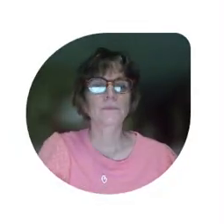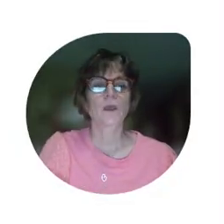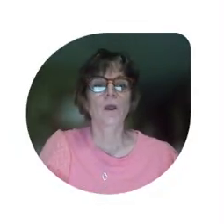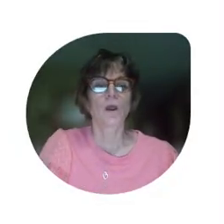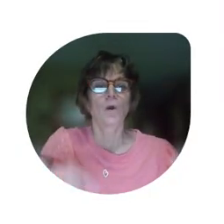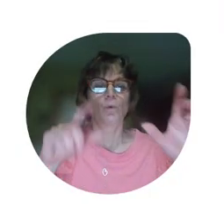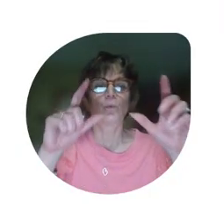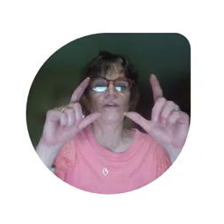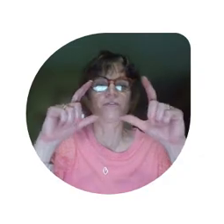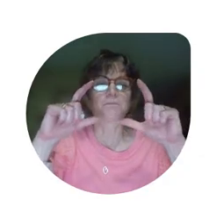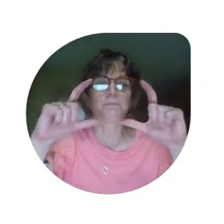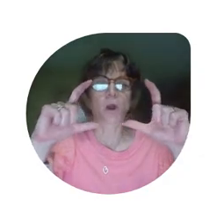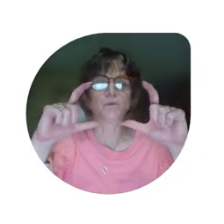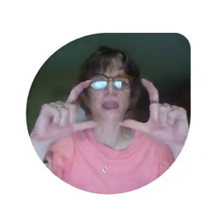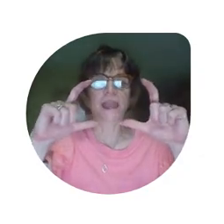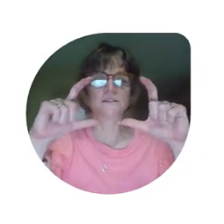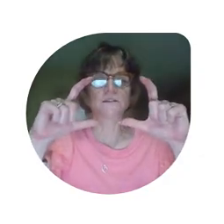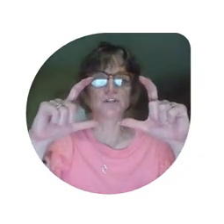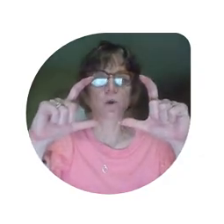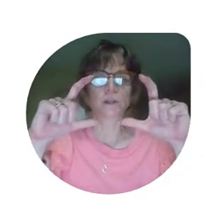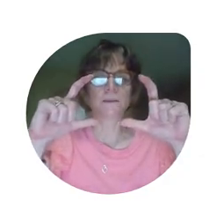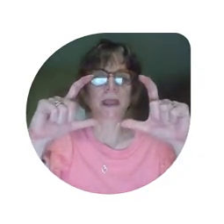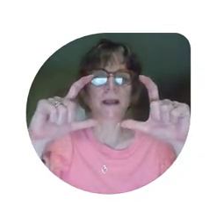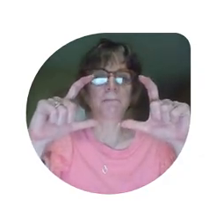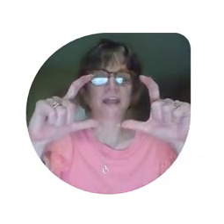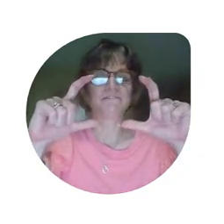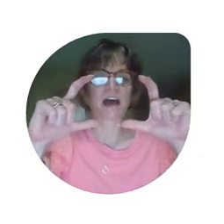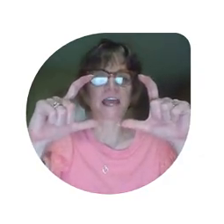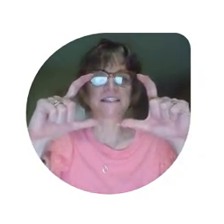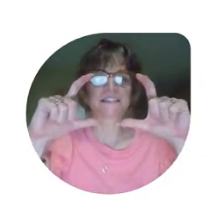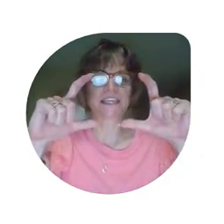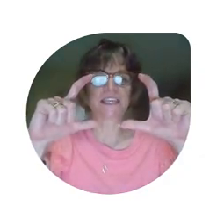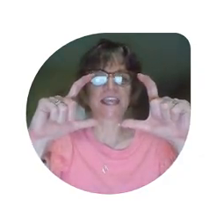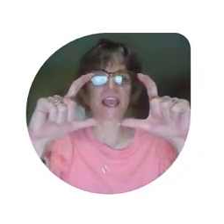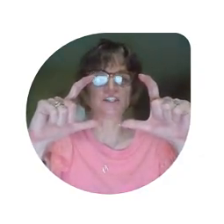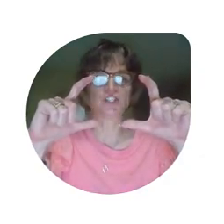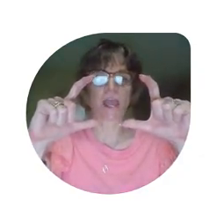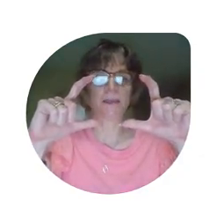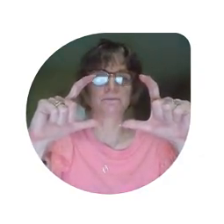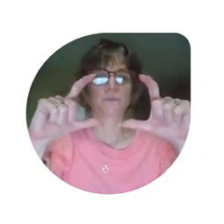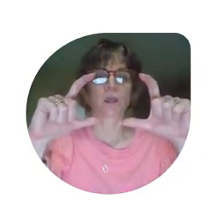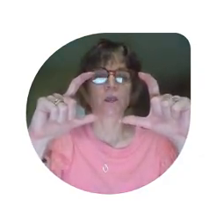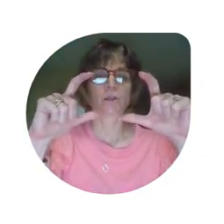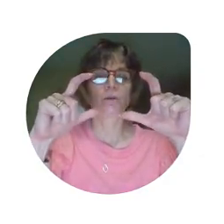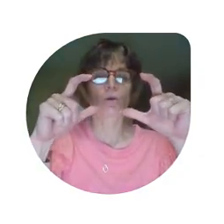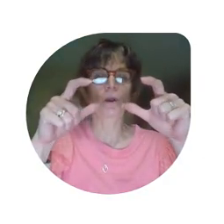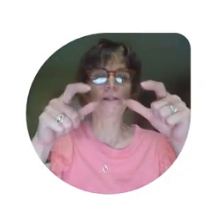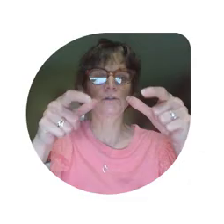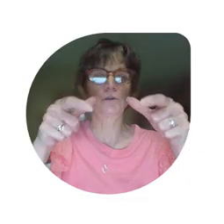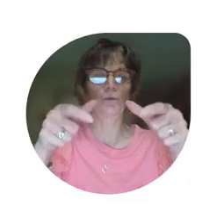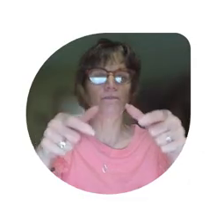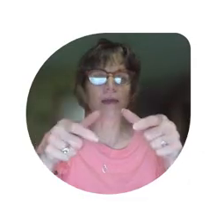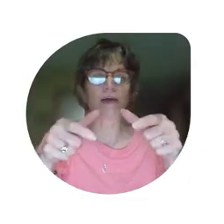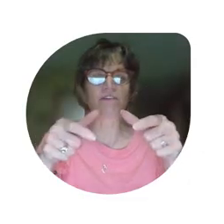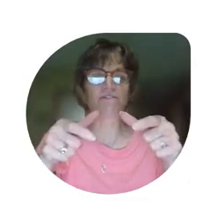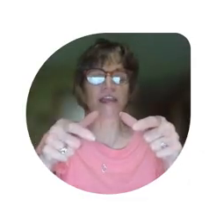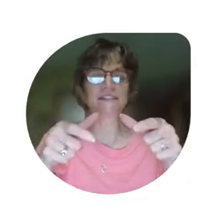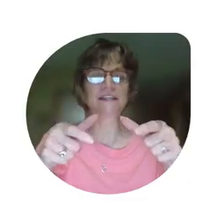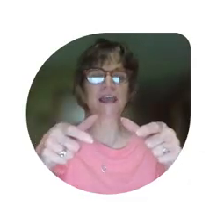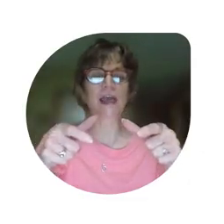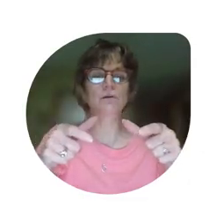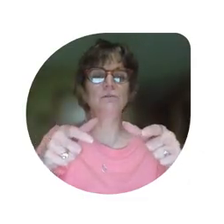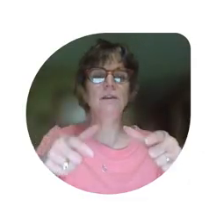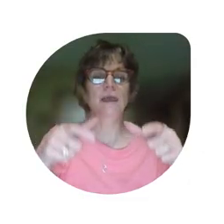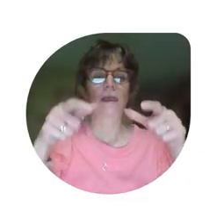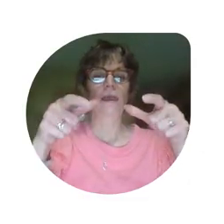Plate. With both hands, you're going to make a modified C hand shape. You're going to have it